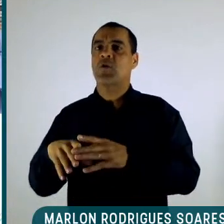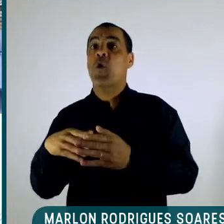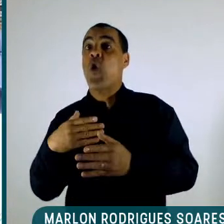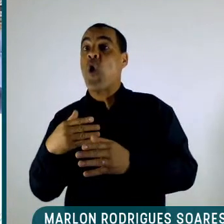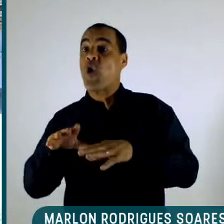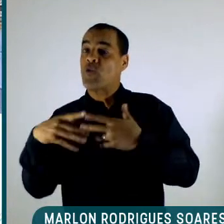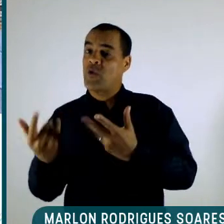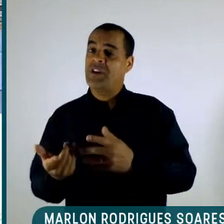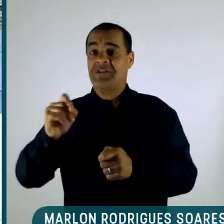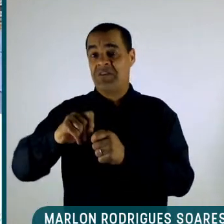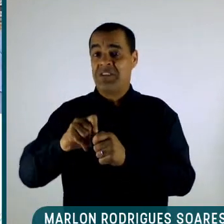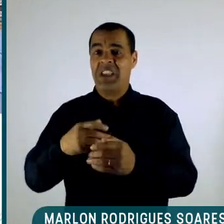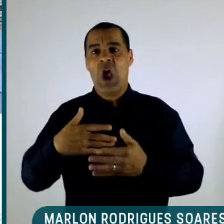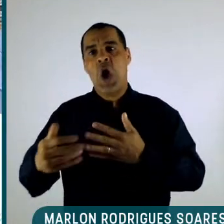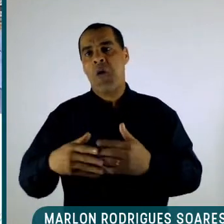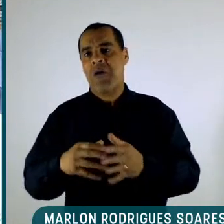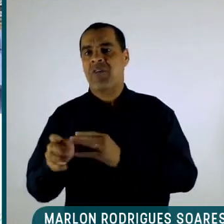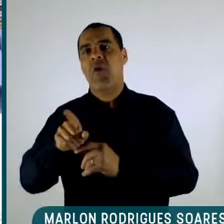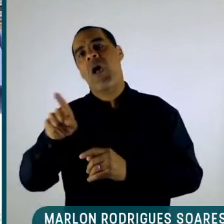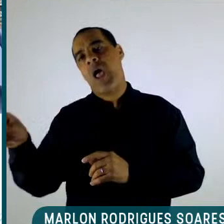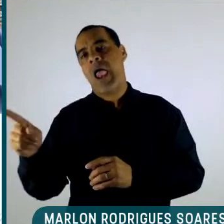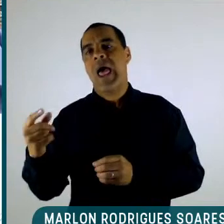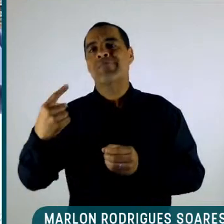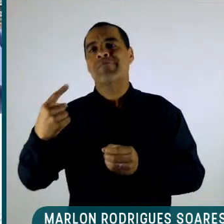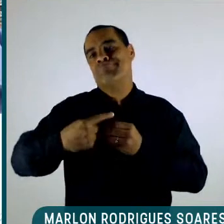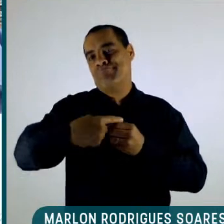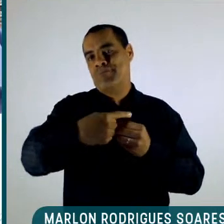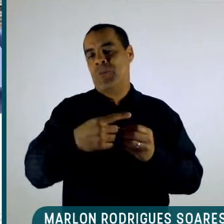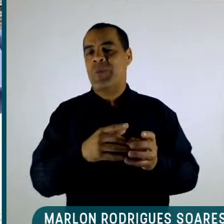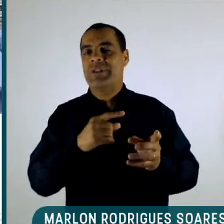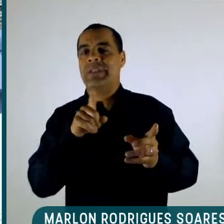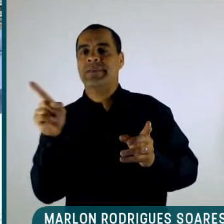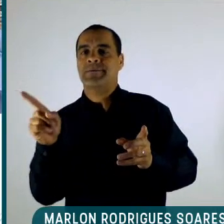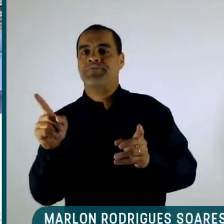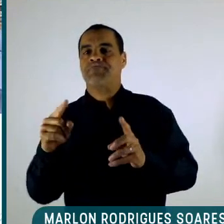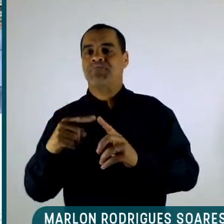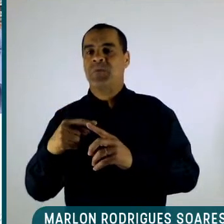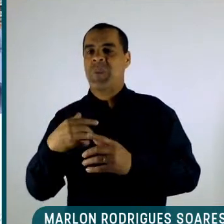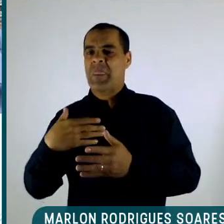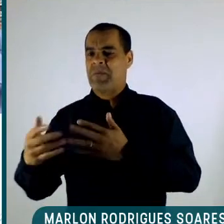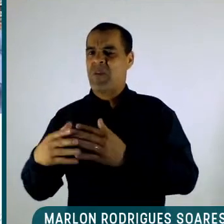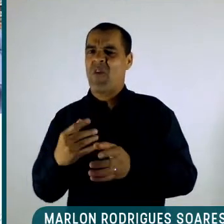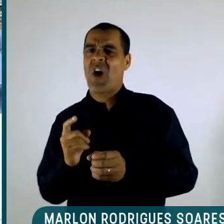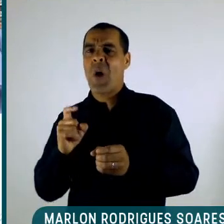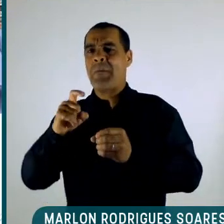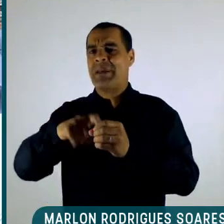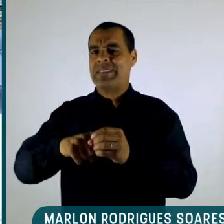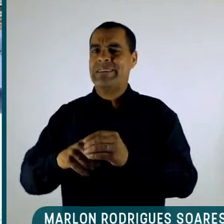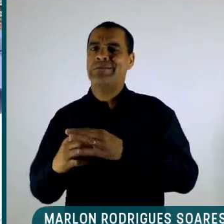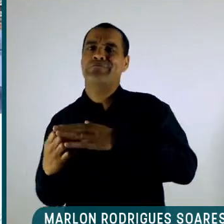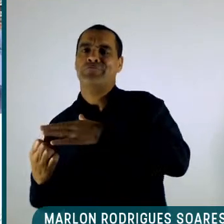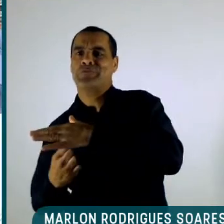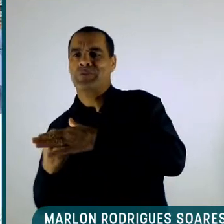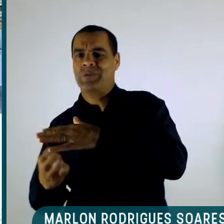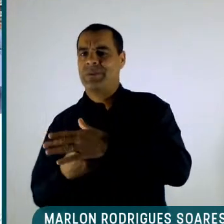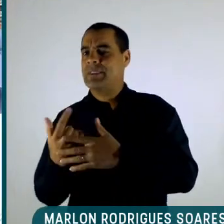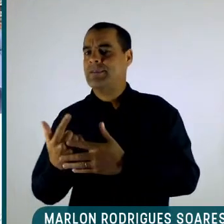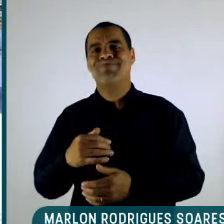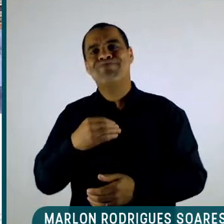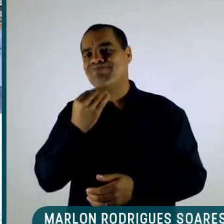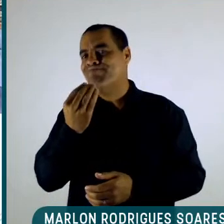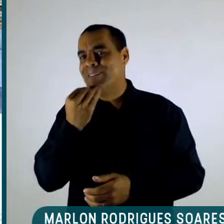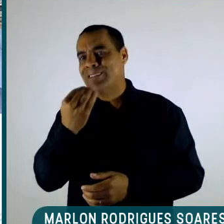we're going to do something in Paraisópolis, for example, any type of partnership